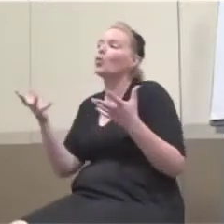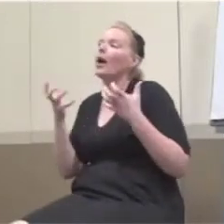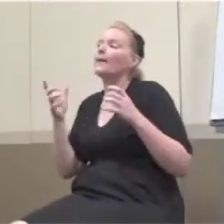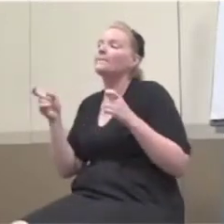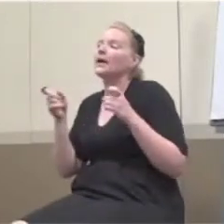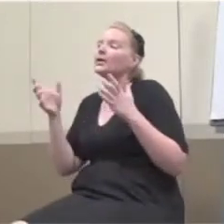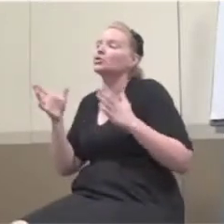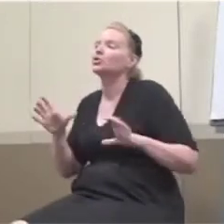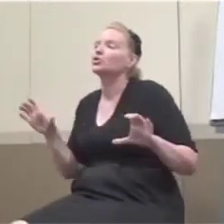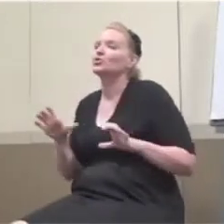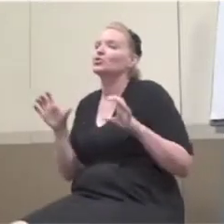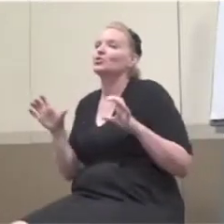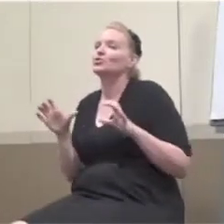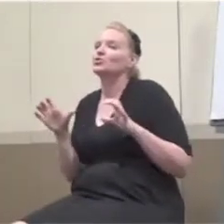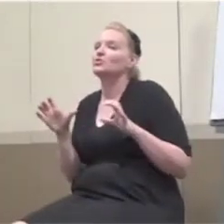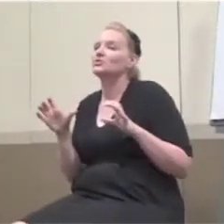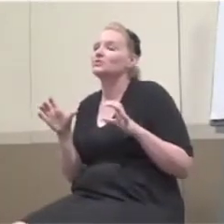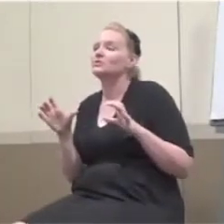do?